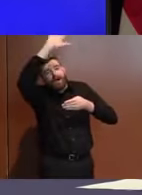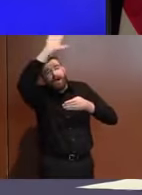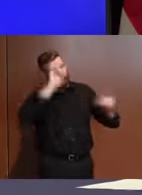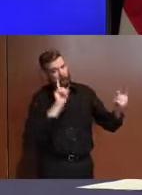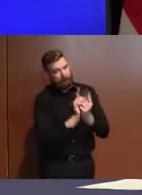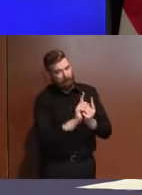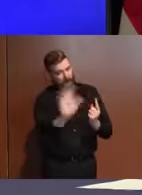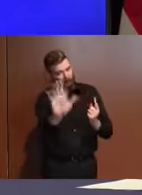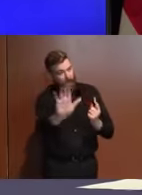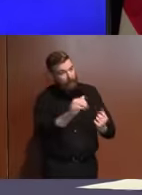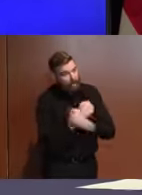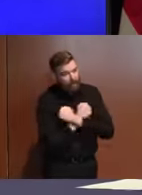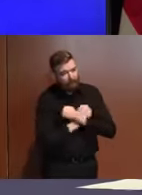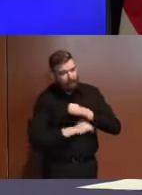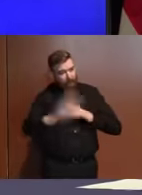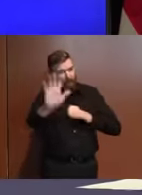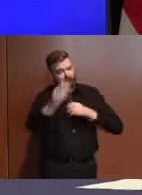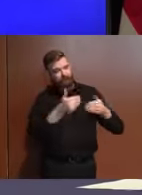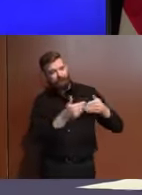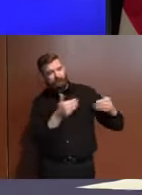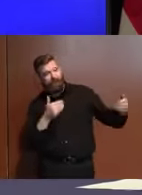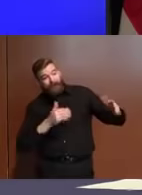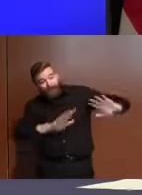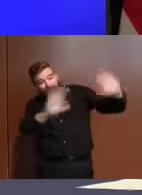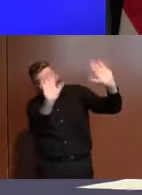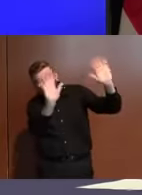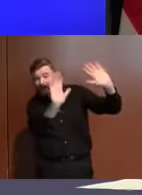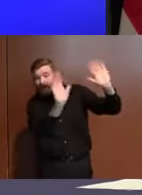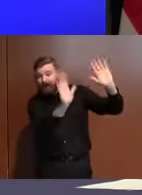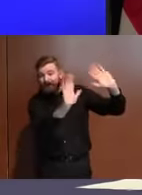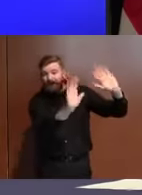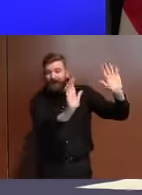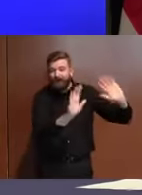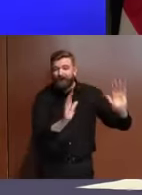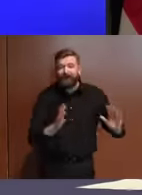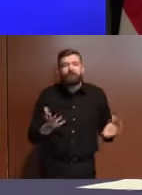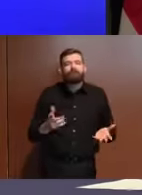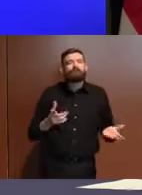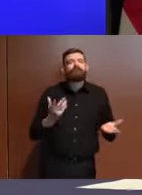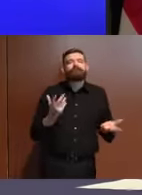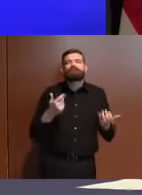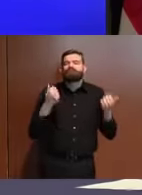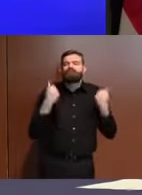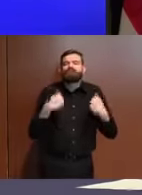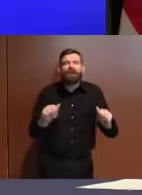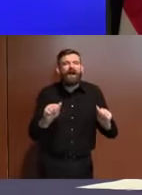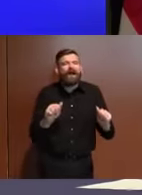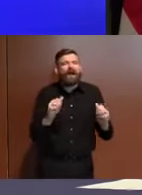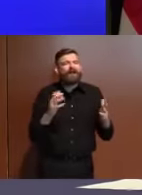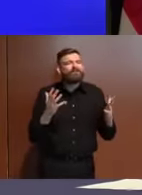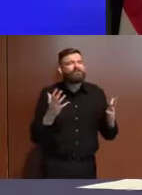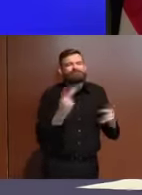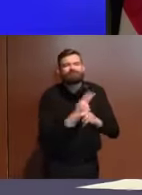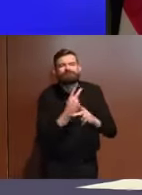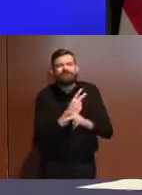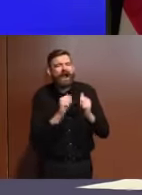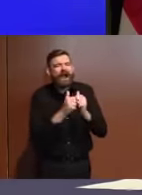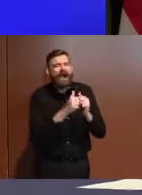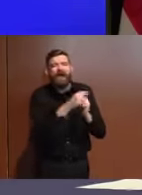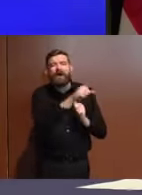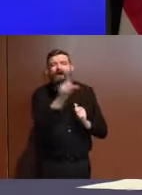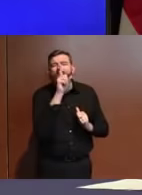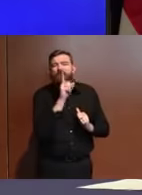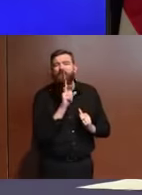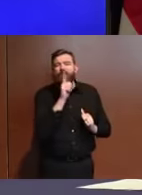that. But to find a way to touch somebody who is alone, who's been off by themselves, and to make sure that they